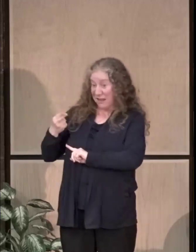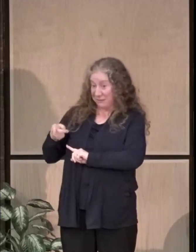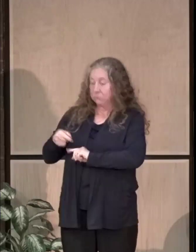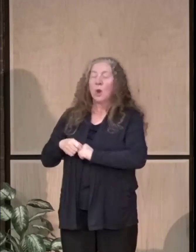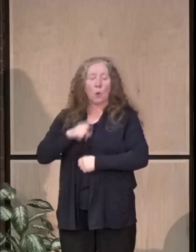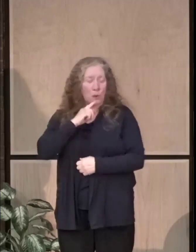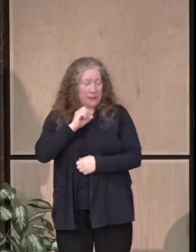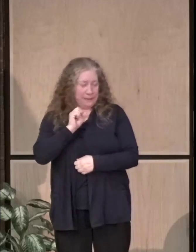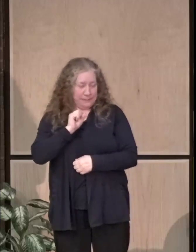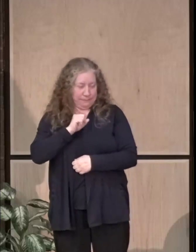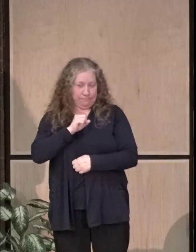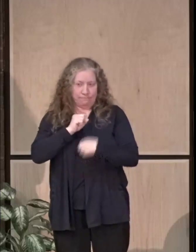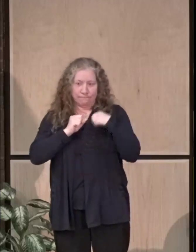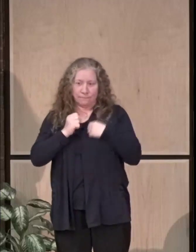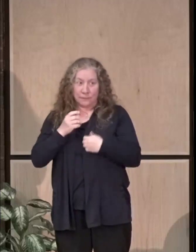was going to happen?